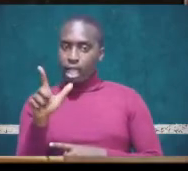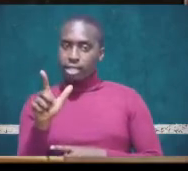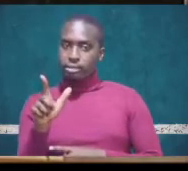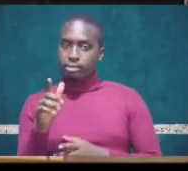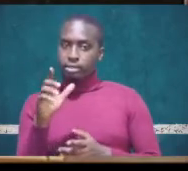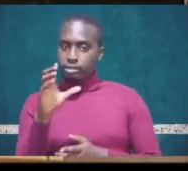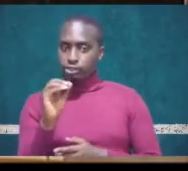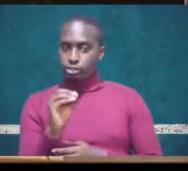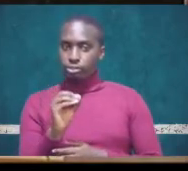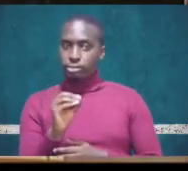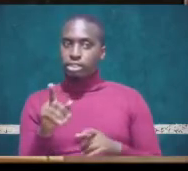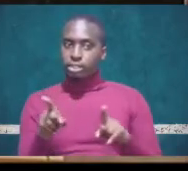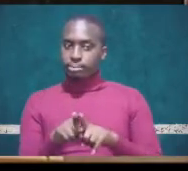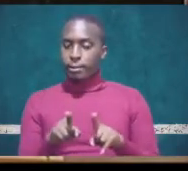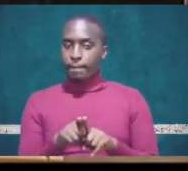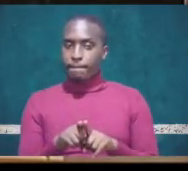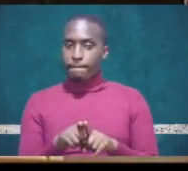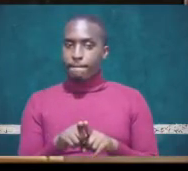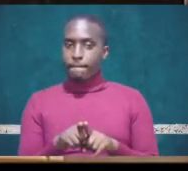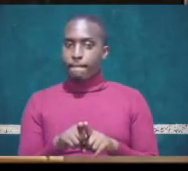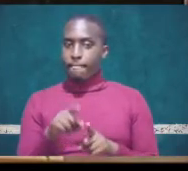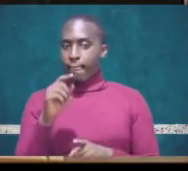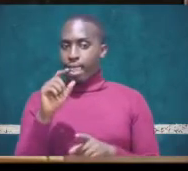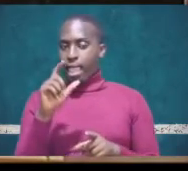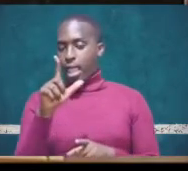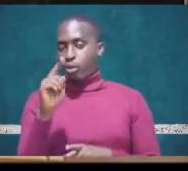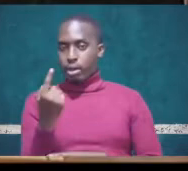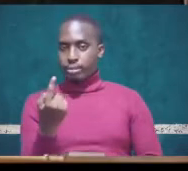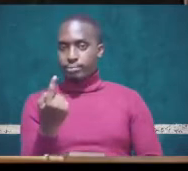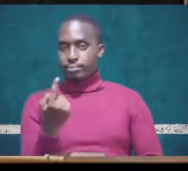that is being L1. So this